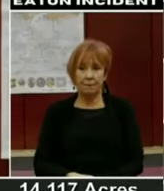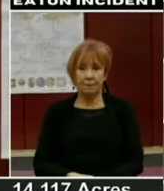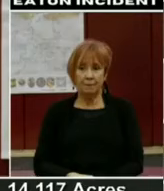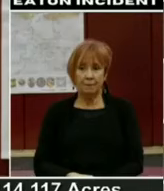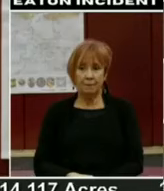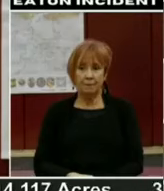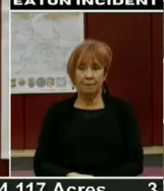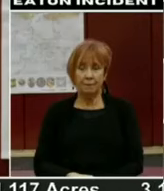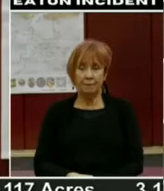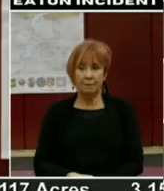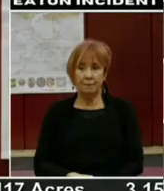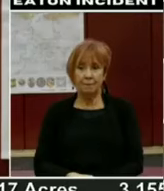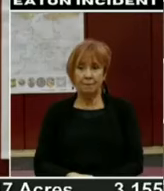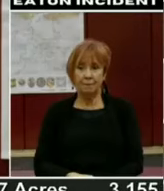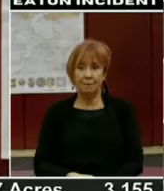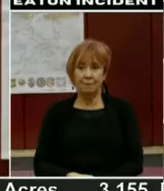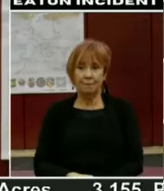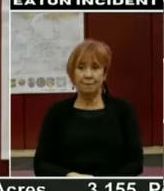You know,